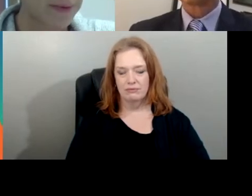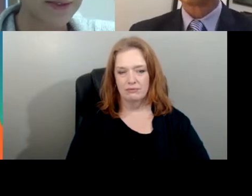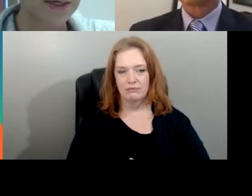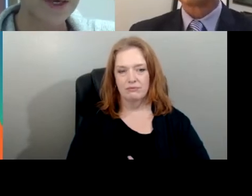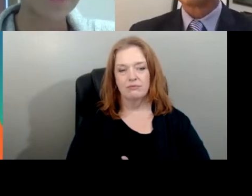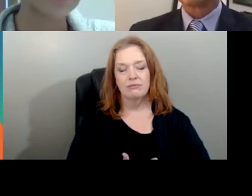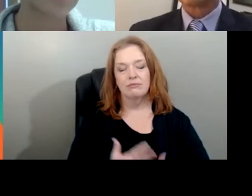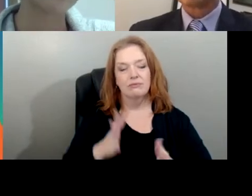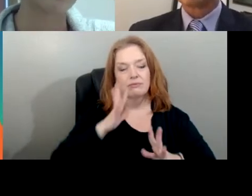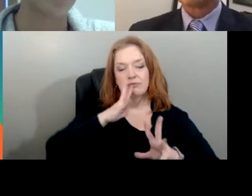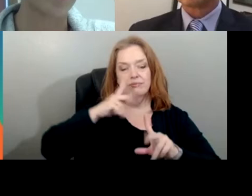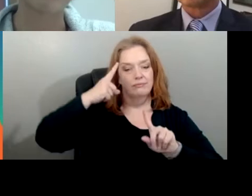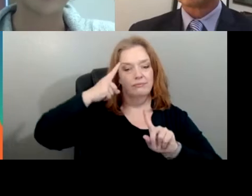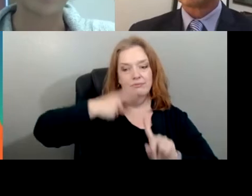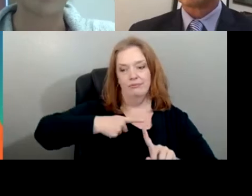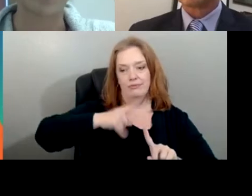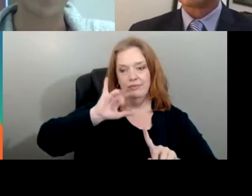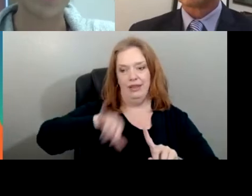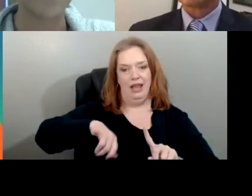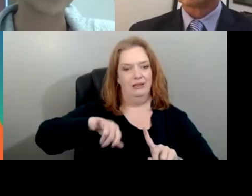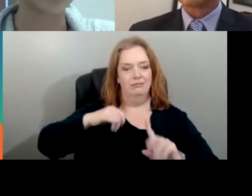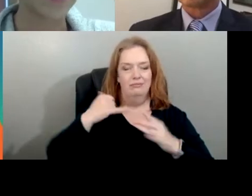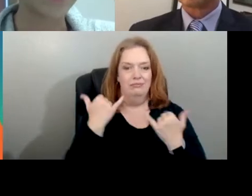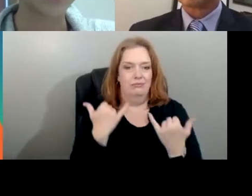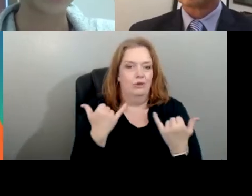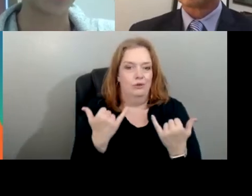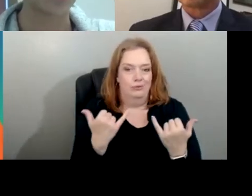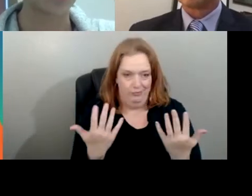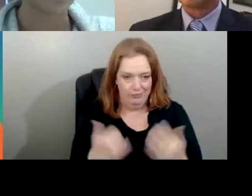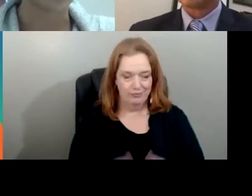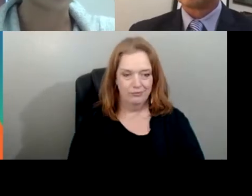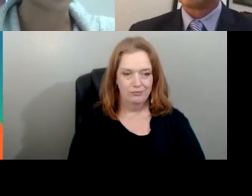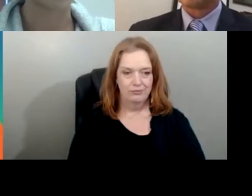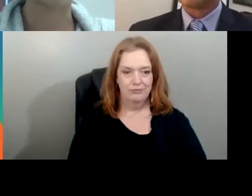So basically, that's kind of where we're at right now, trying to